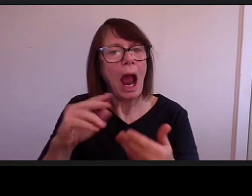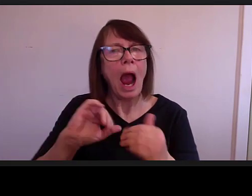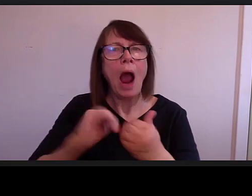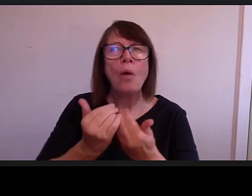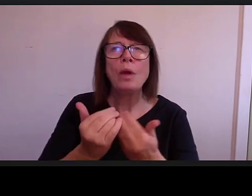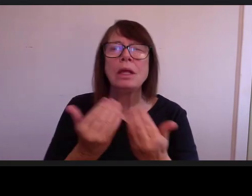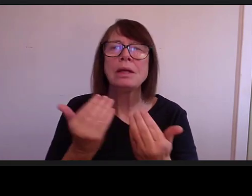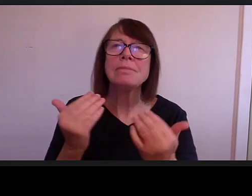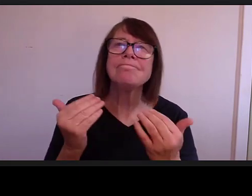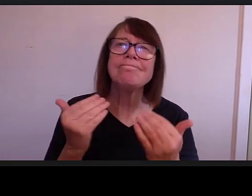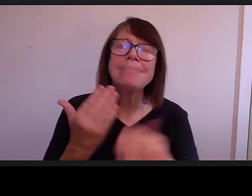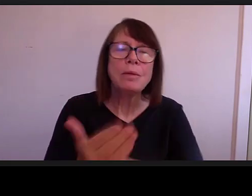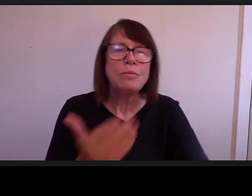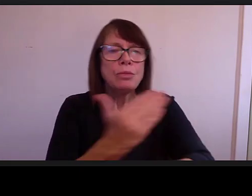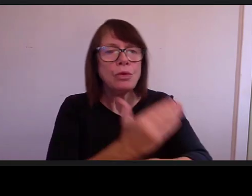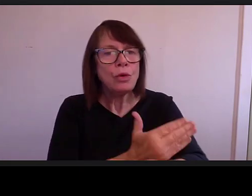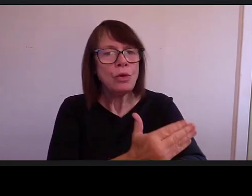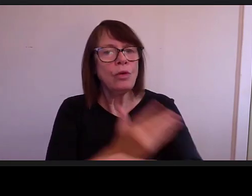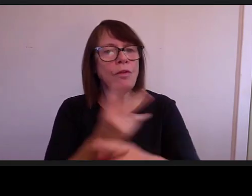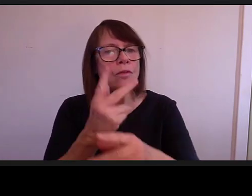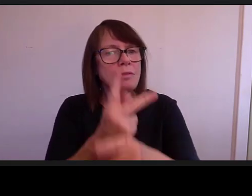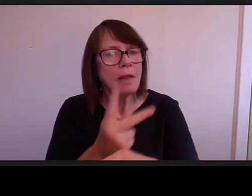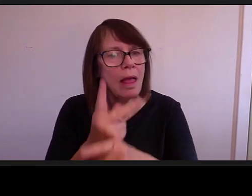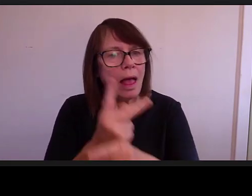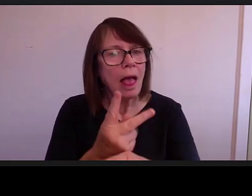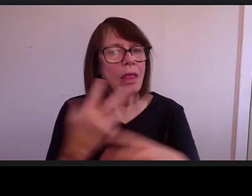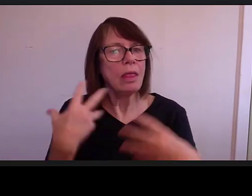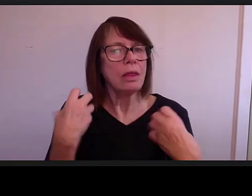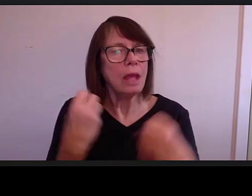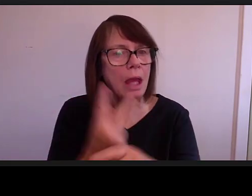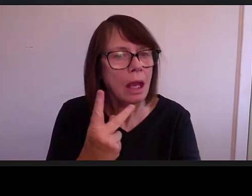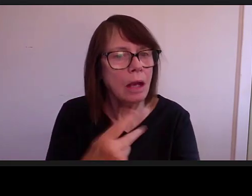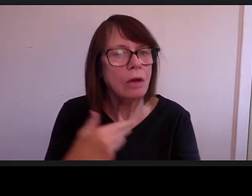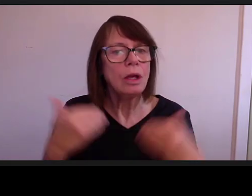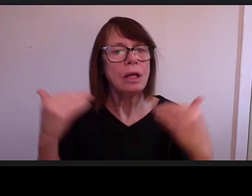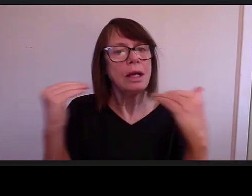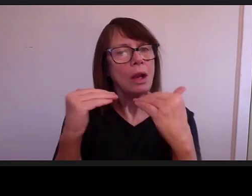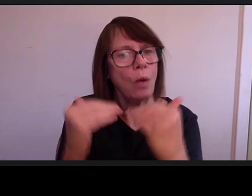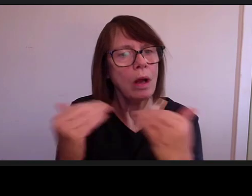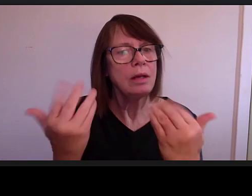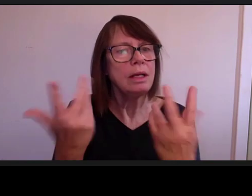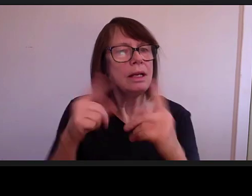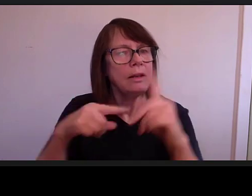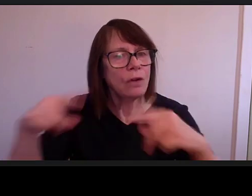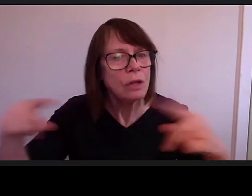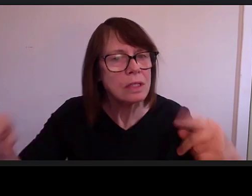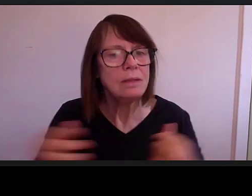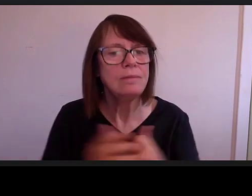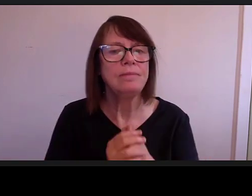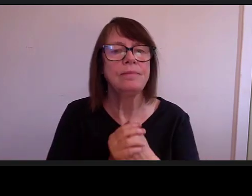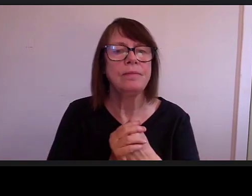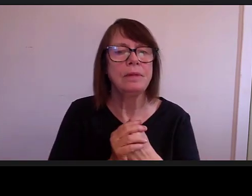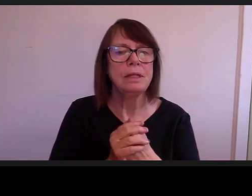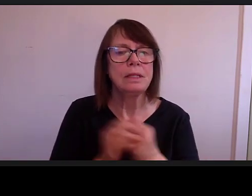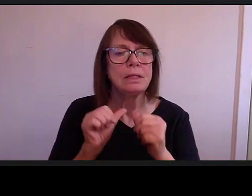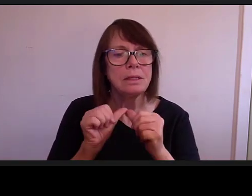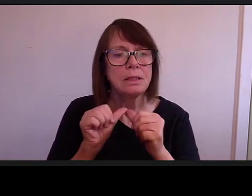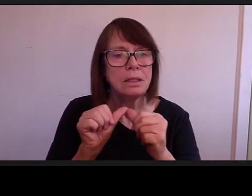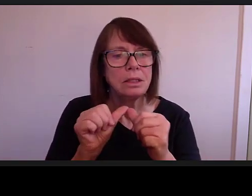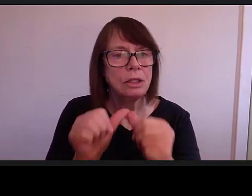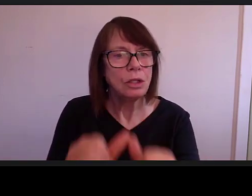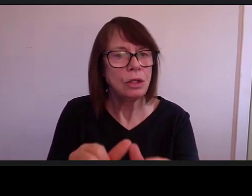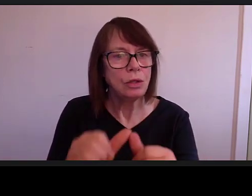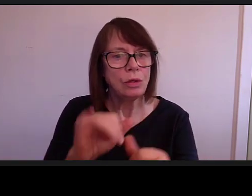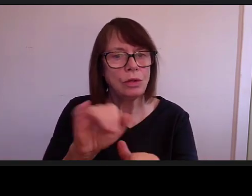improvements across systems of care that address systemic and structural barriers. This is an ongoing journey as we learn,